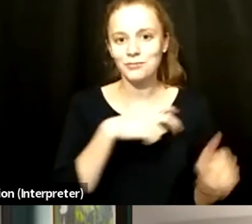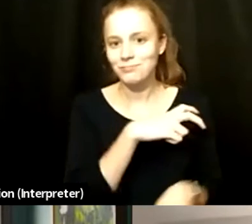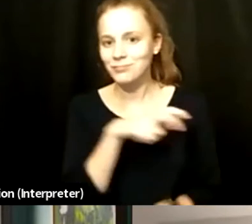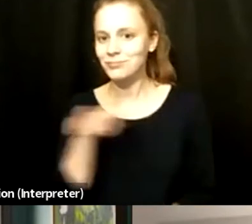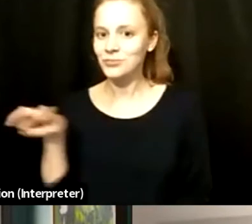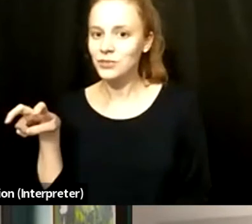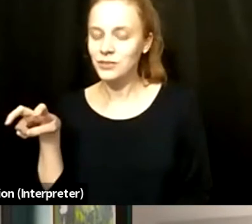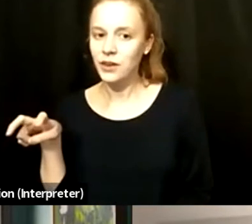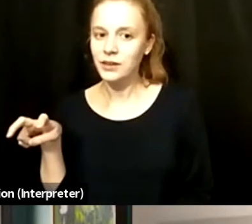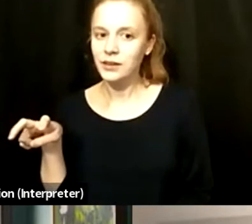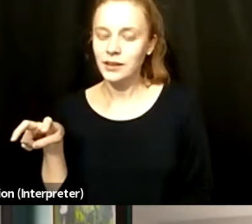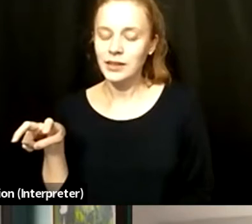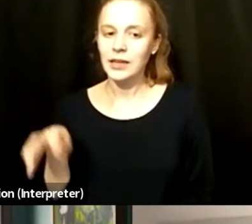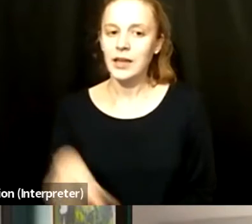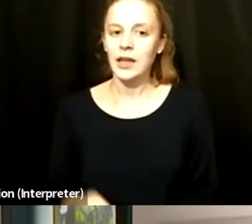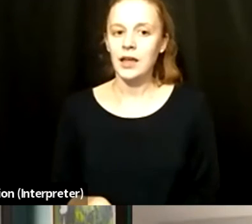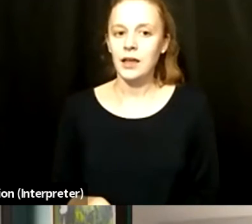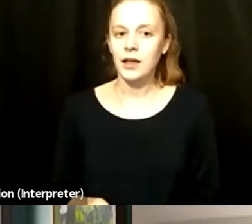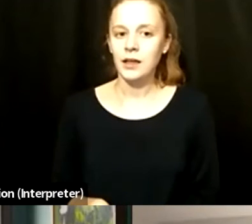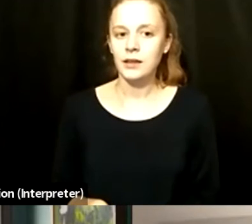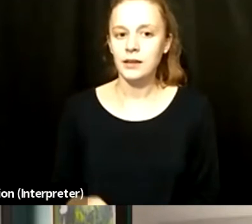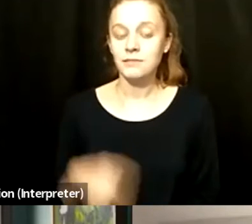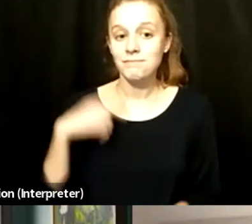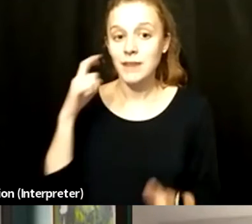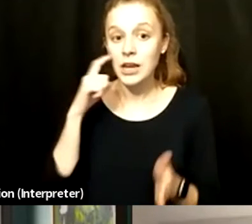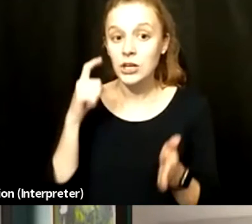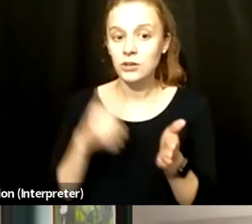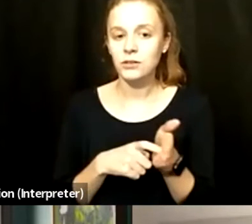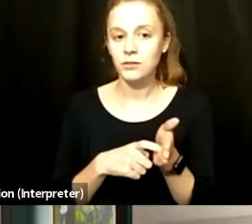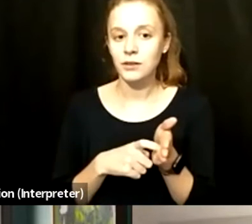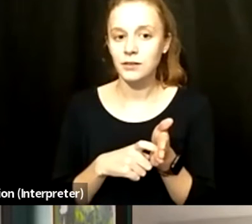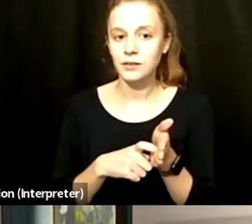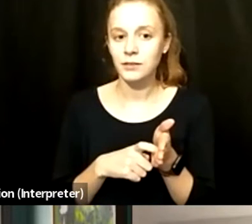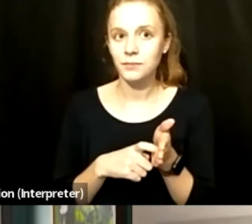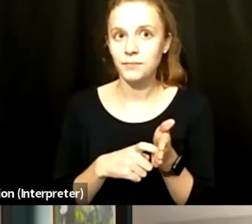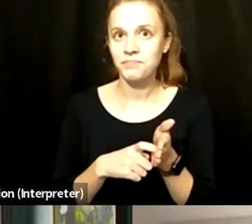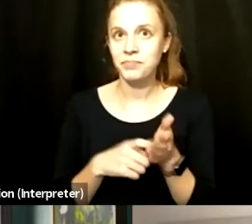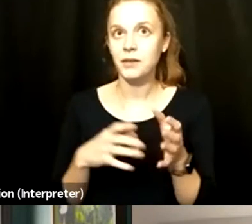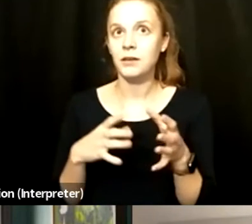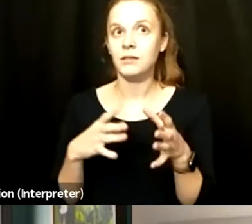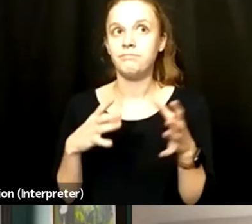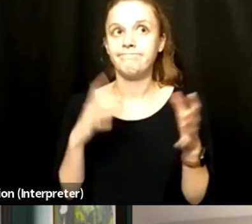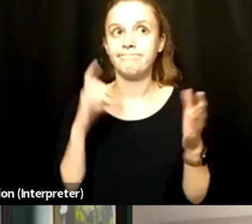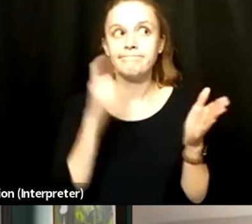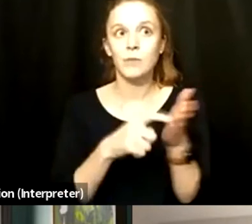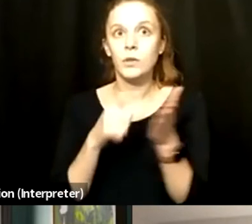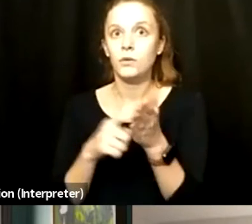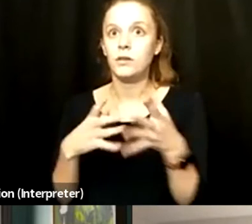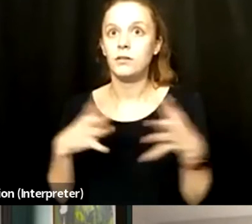competition, that's when I kind of really started realizing a lot of ableism that I had experienced and ableism